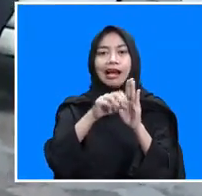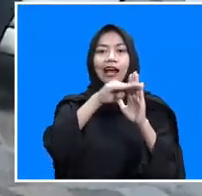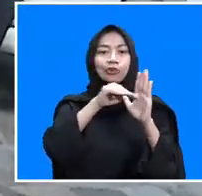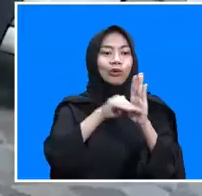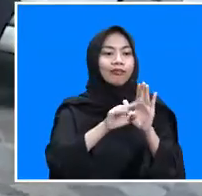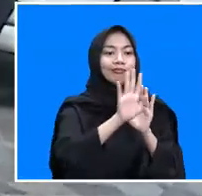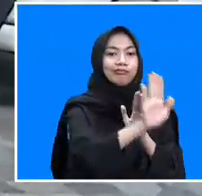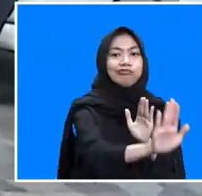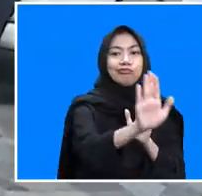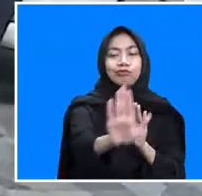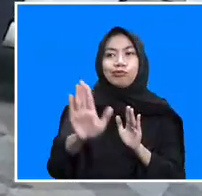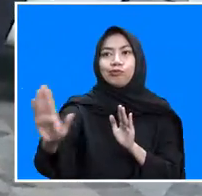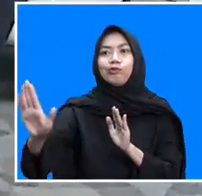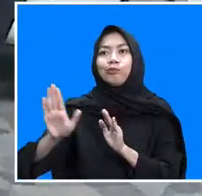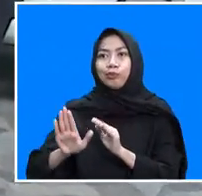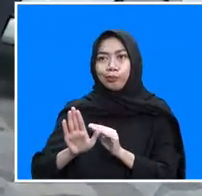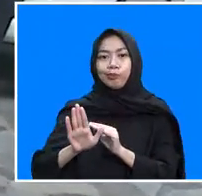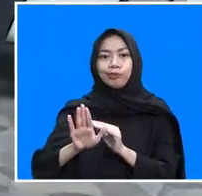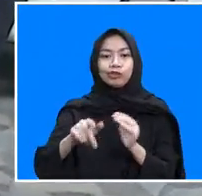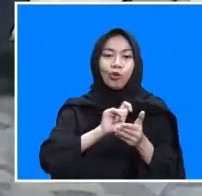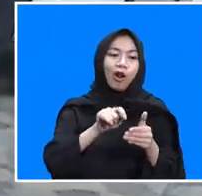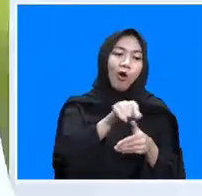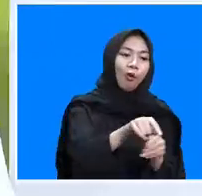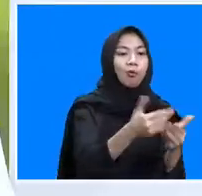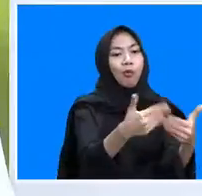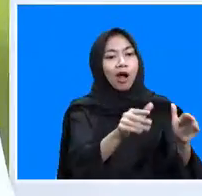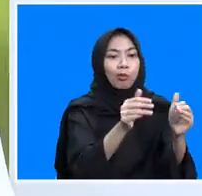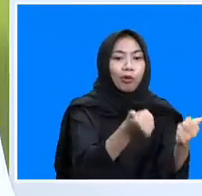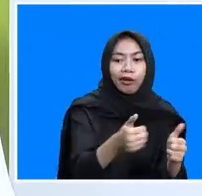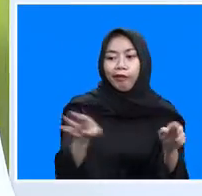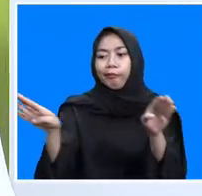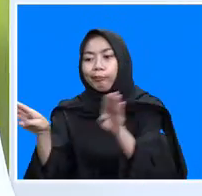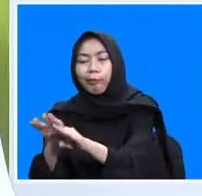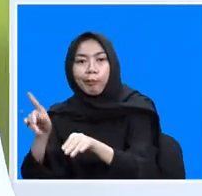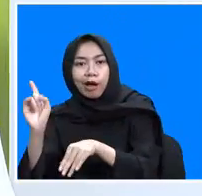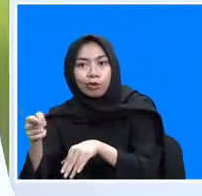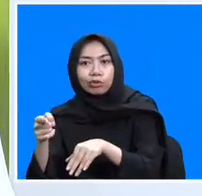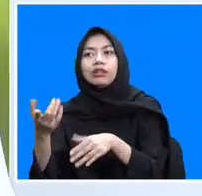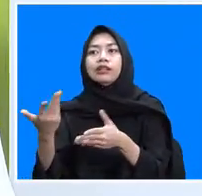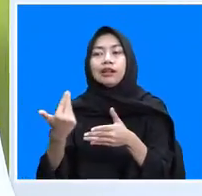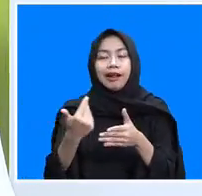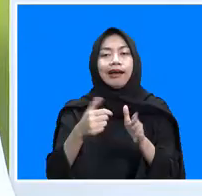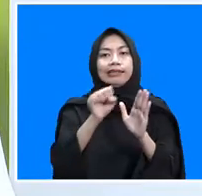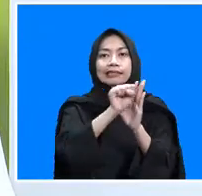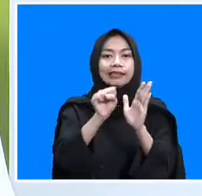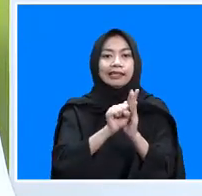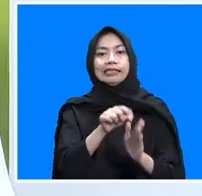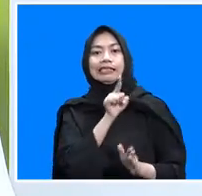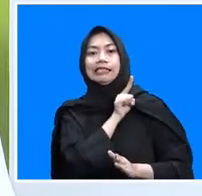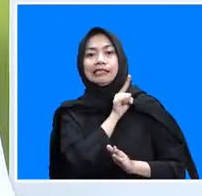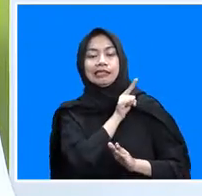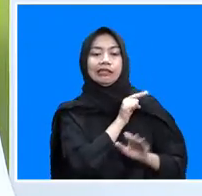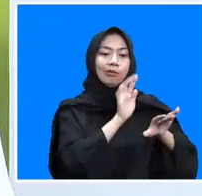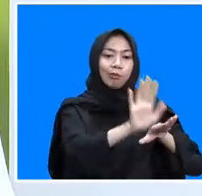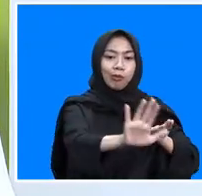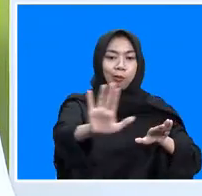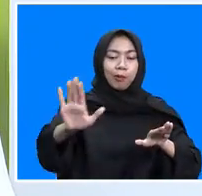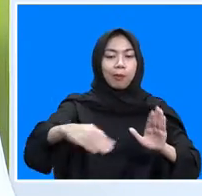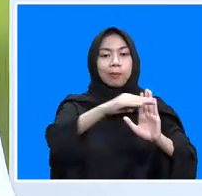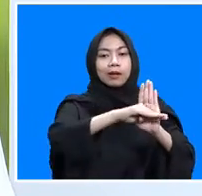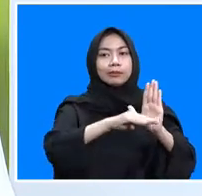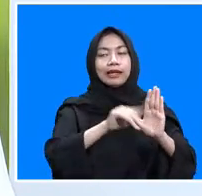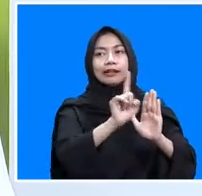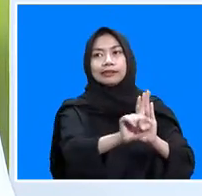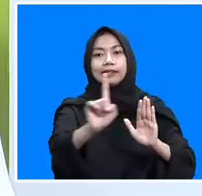policies around schooling. They also had their own policies around border restrictions and also health